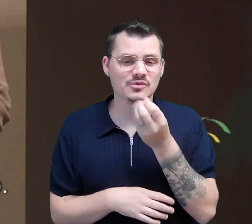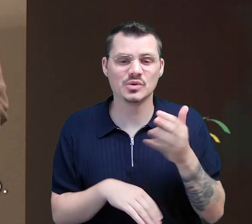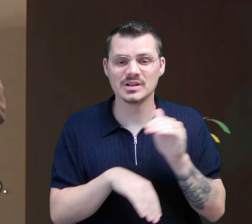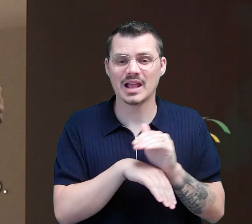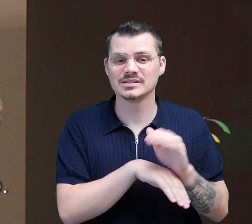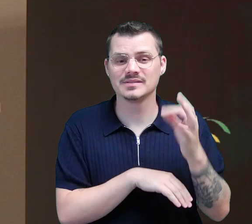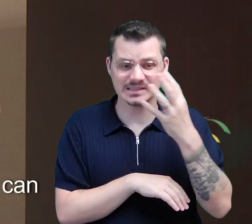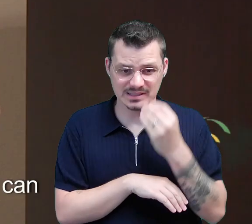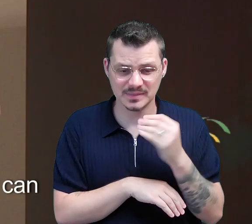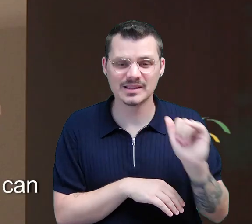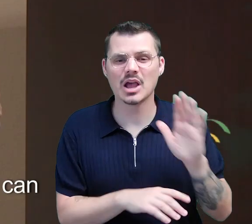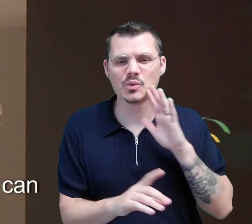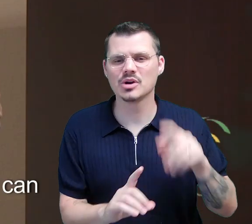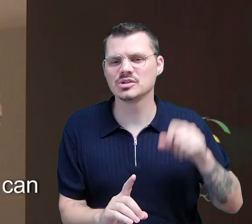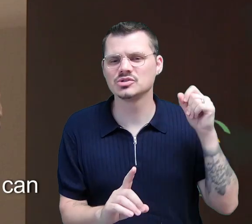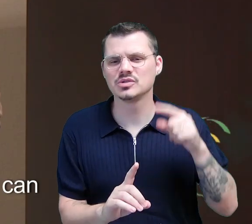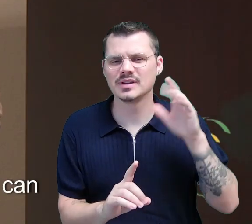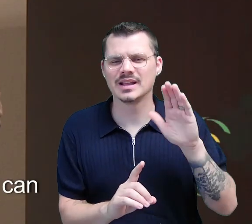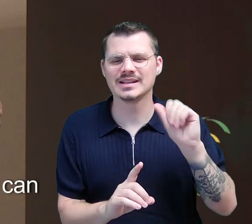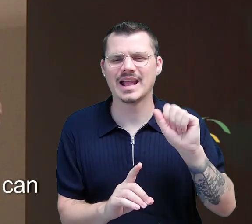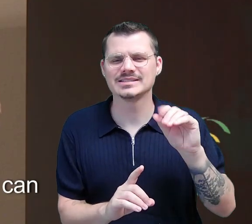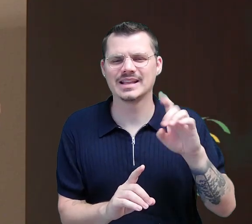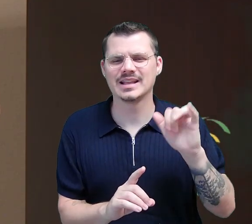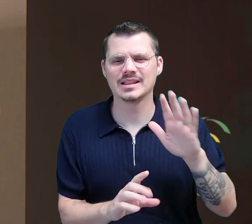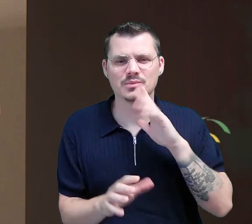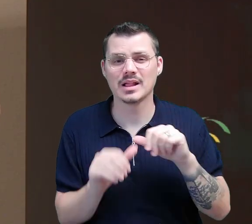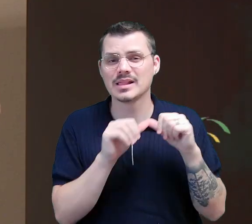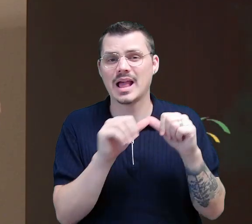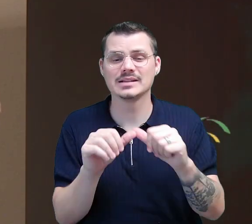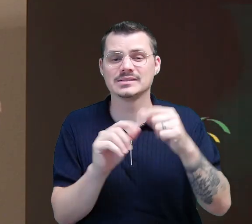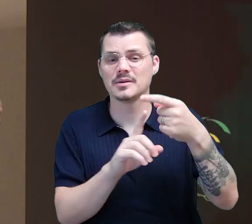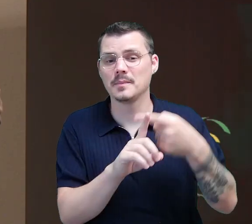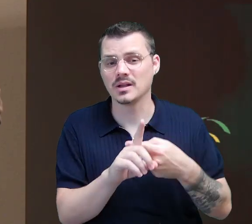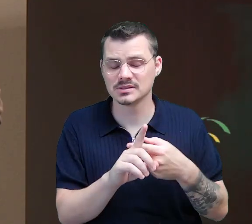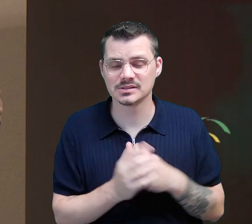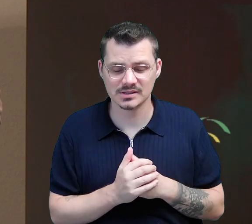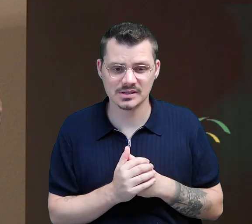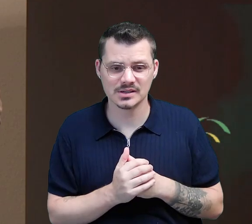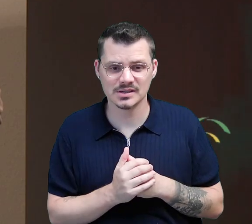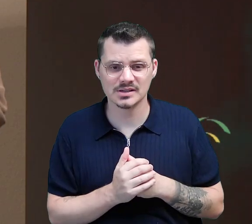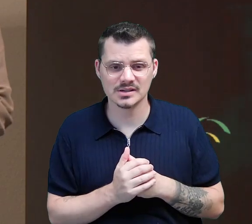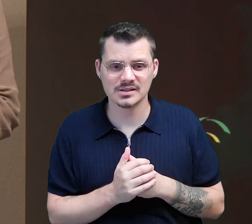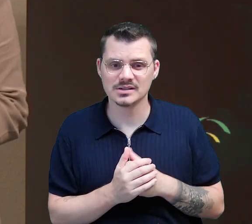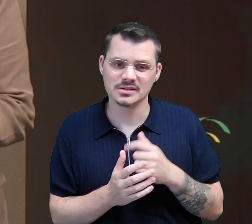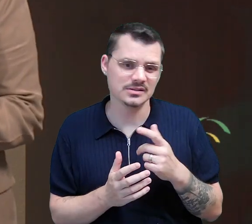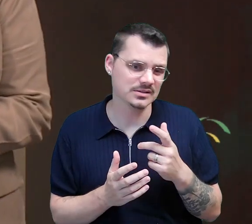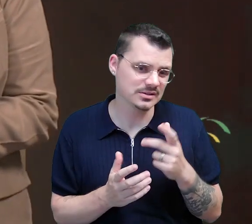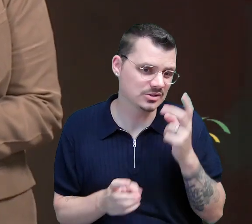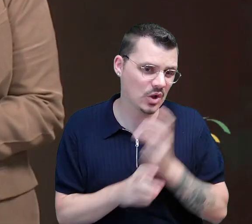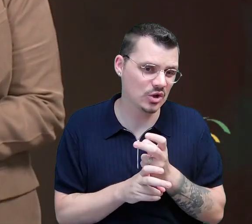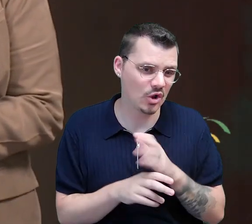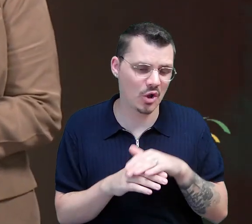couple nights of sleep that will often trigger a cascade that can last for months. It's really, really hard on